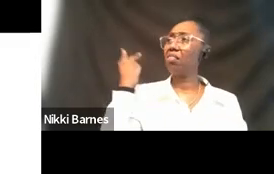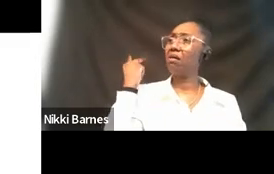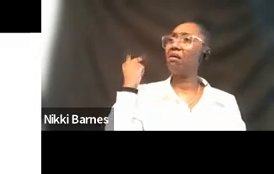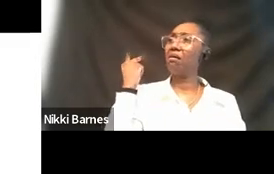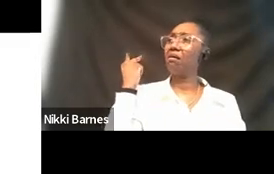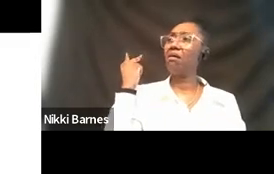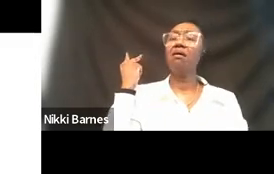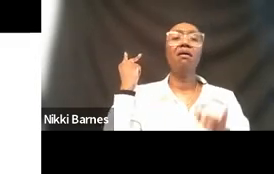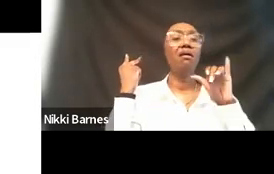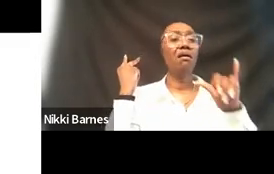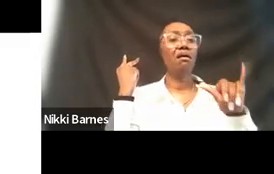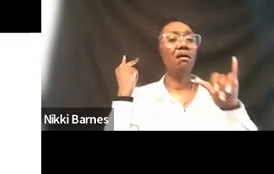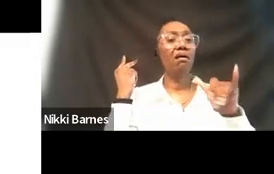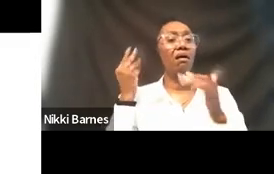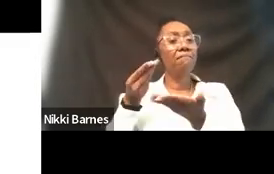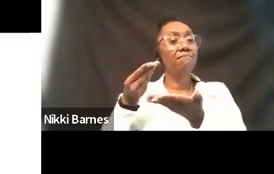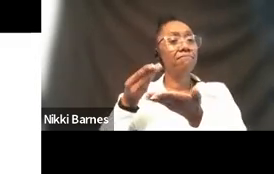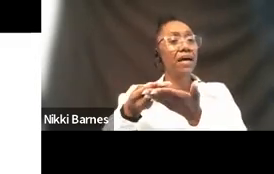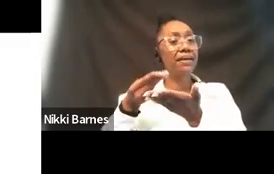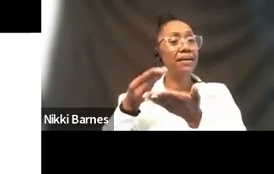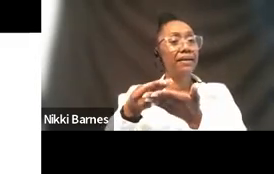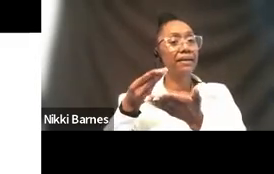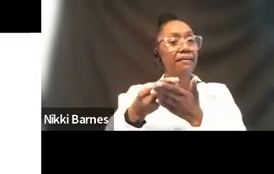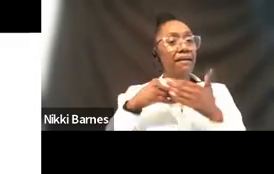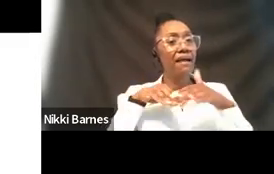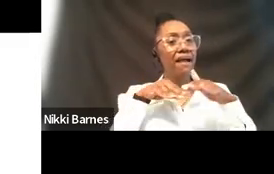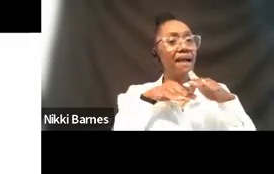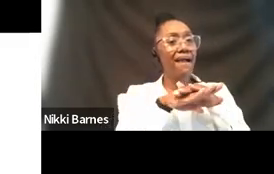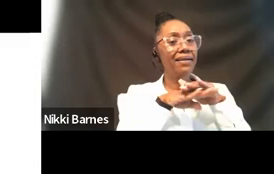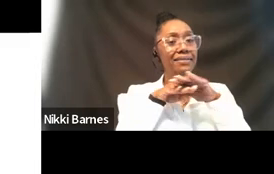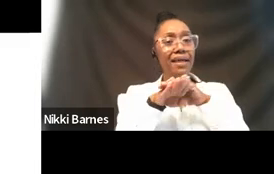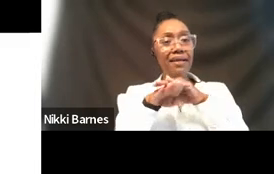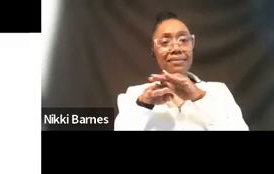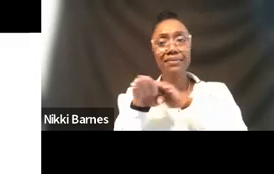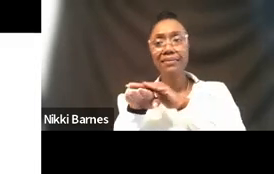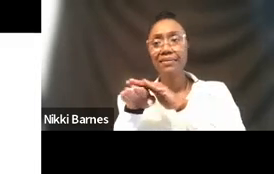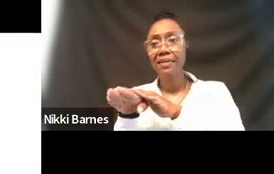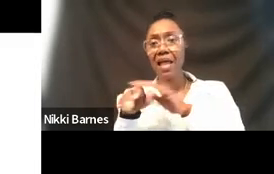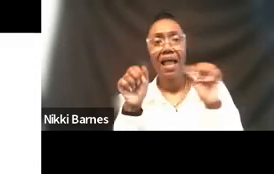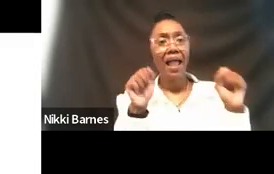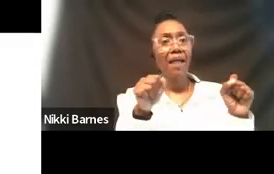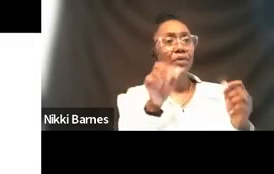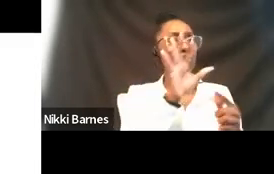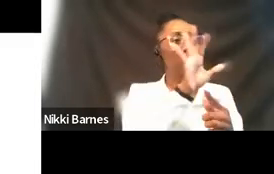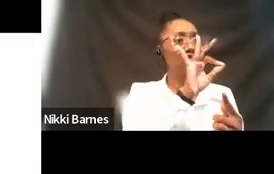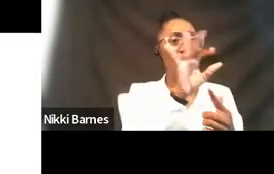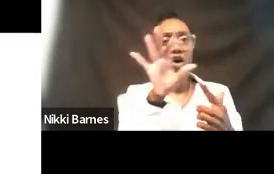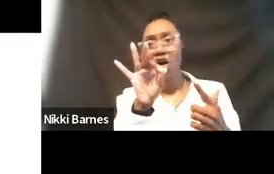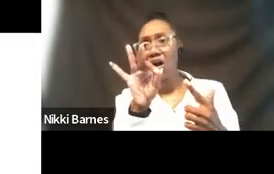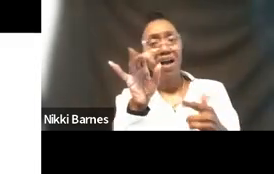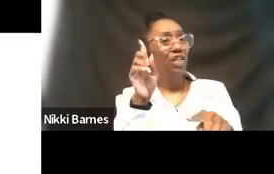money, financial access, having the ability to make a choice instead of just having to accept what you're